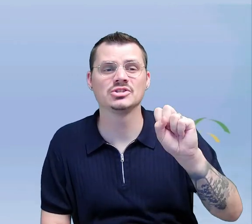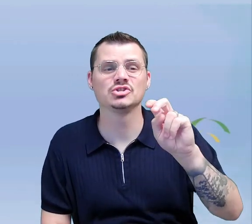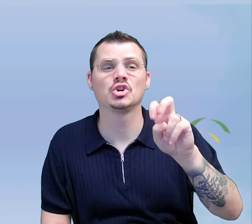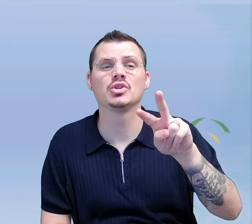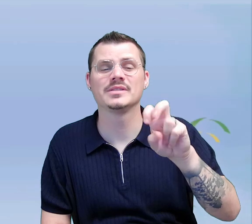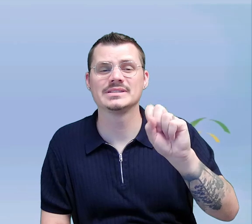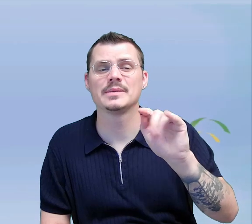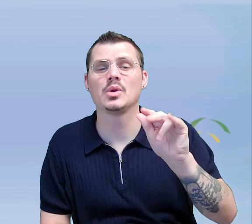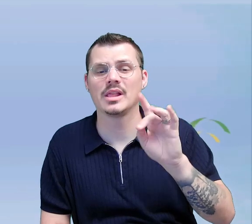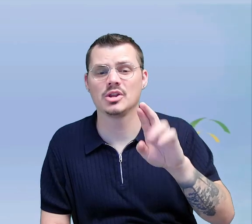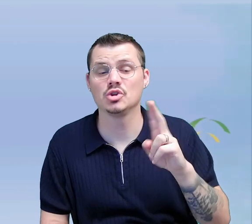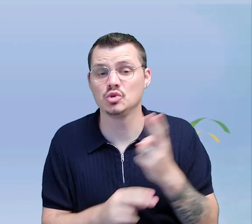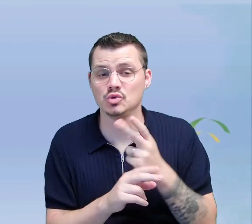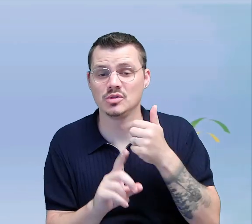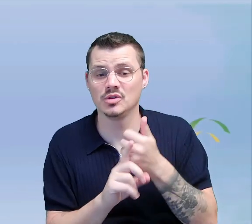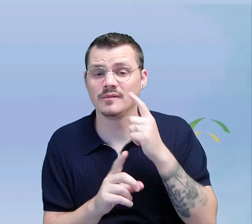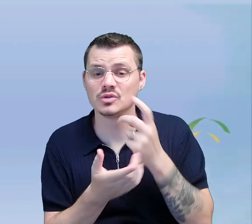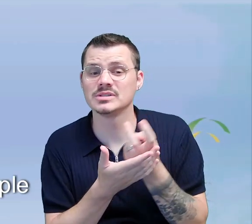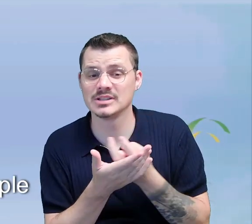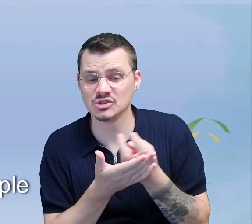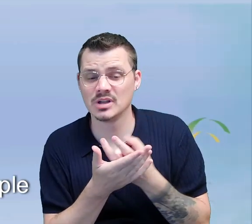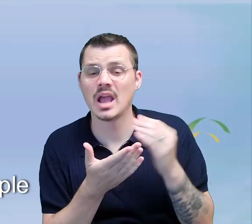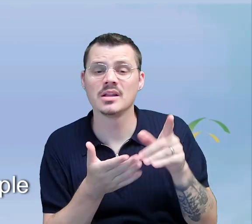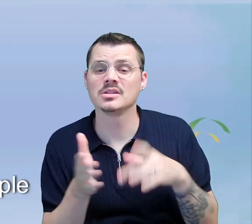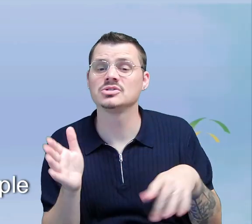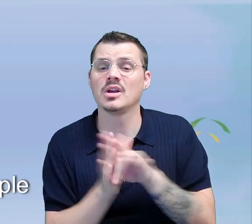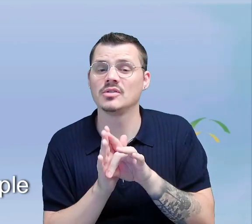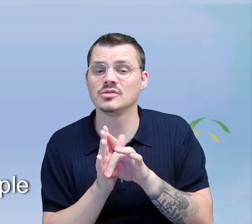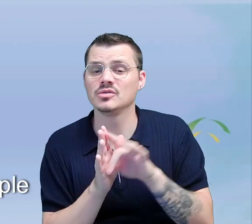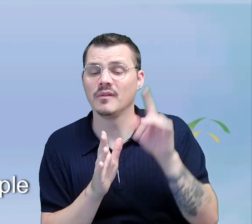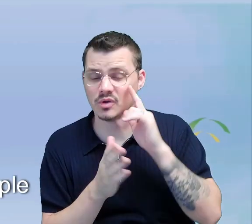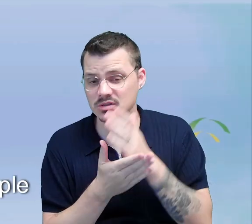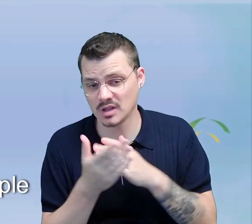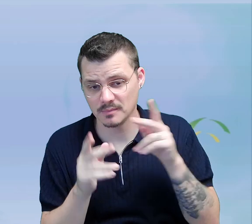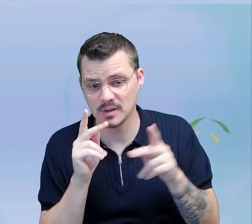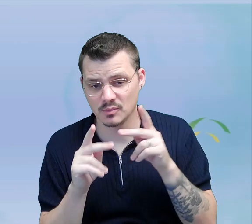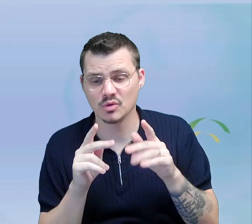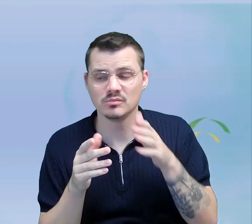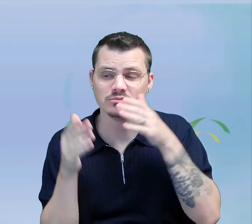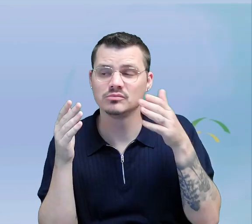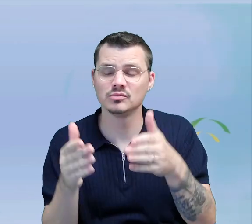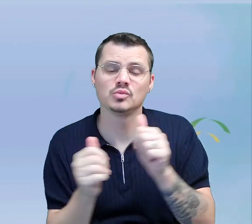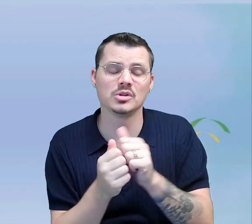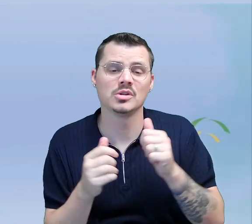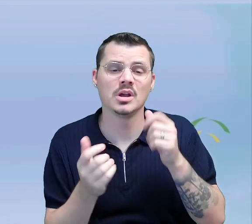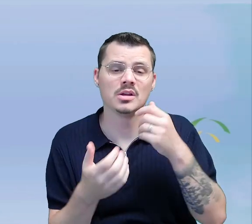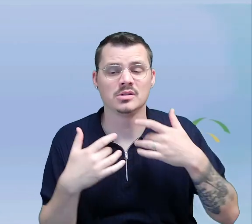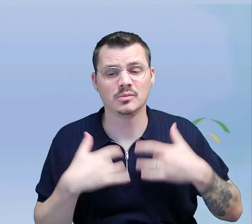stimulator, it's used for seizures, and it was discovered that it also, for some people, treats depression.